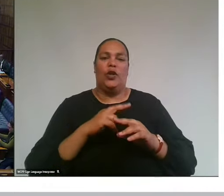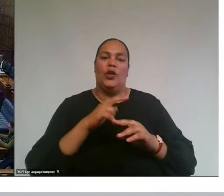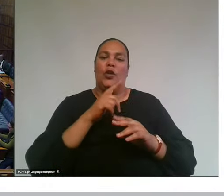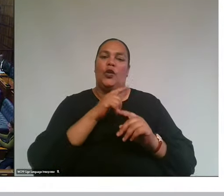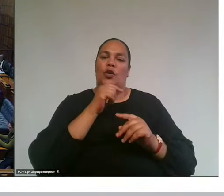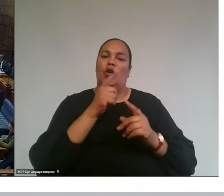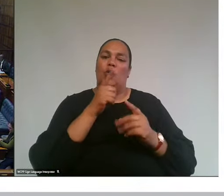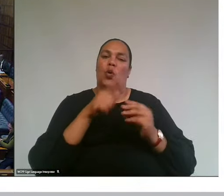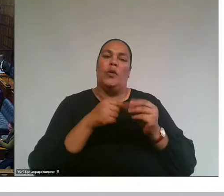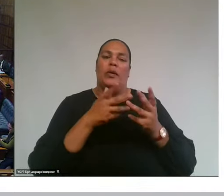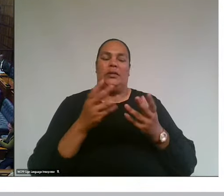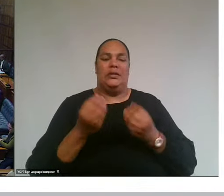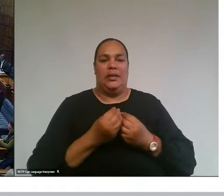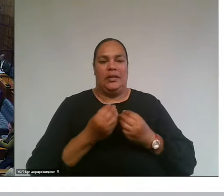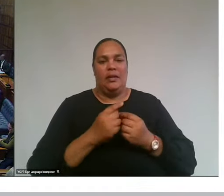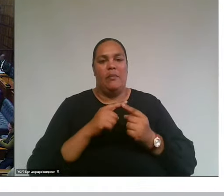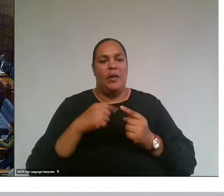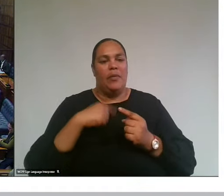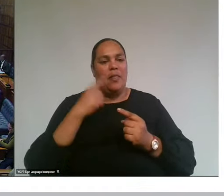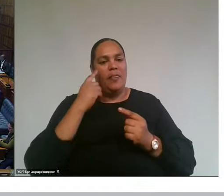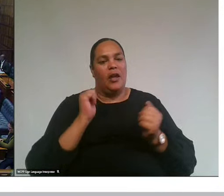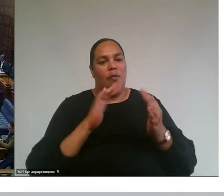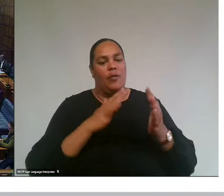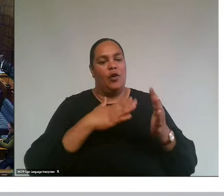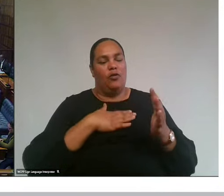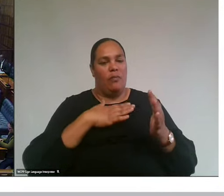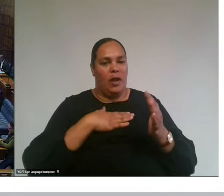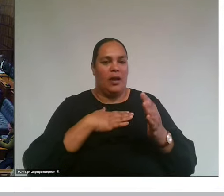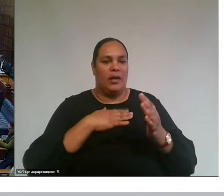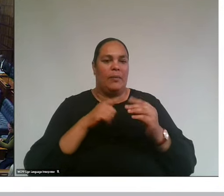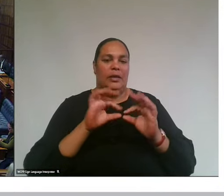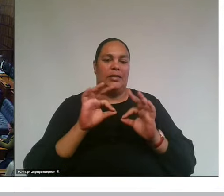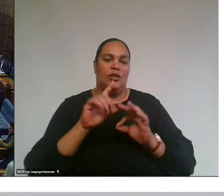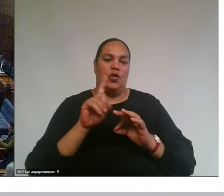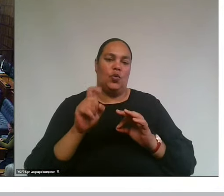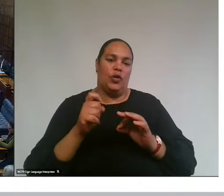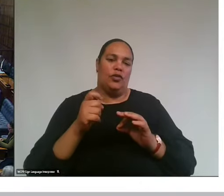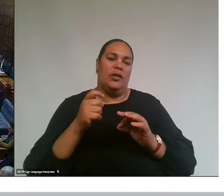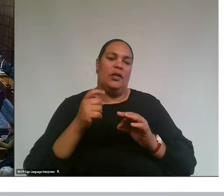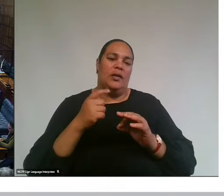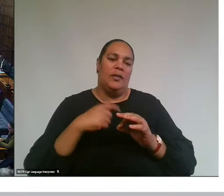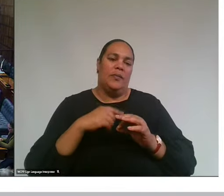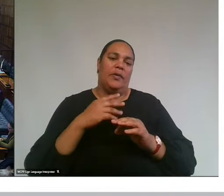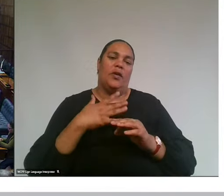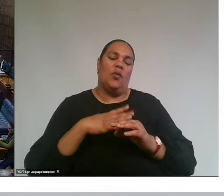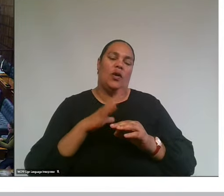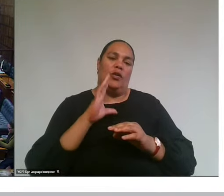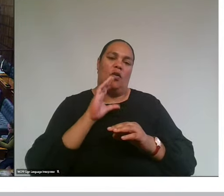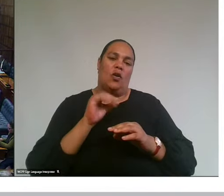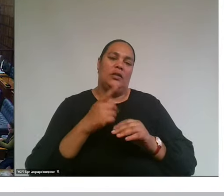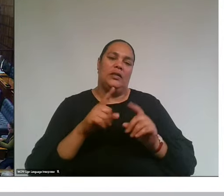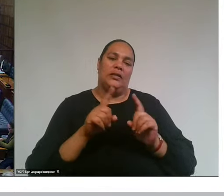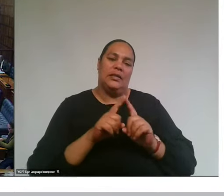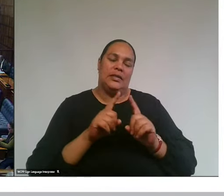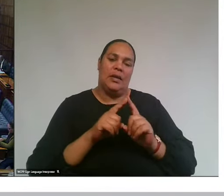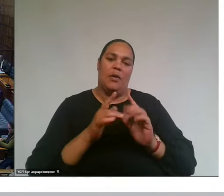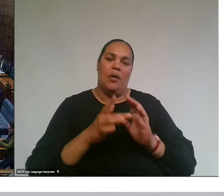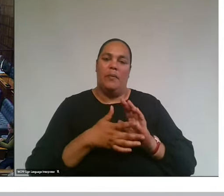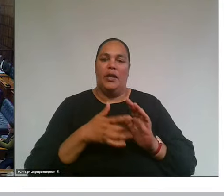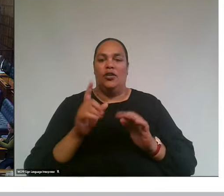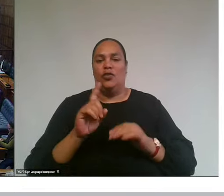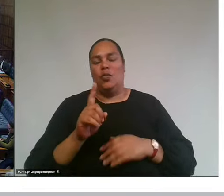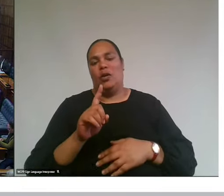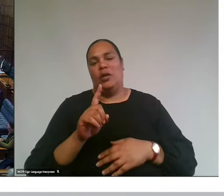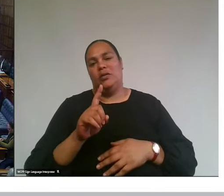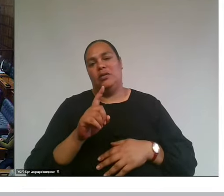these things you know I think my Approach here in terms of the question that I would be like to ask is the same is on page